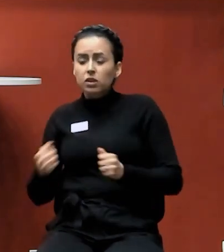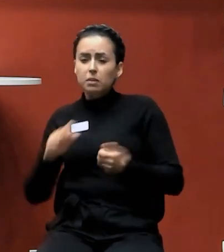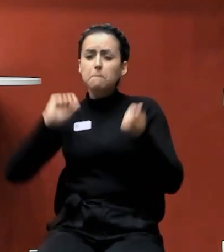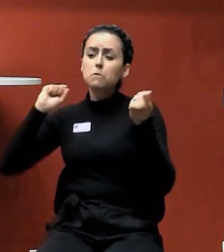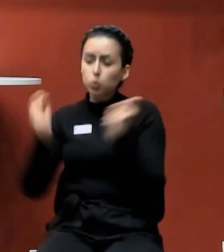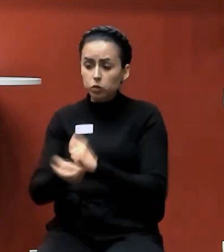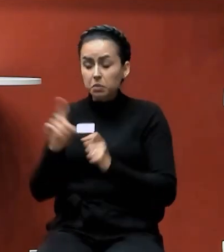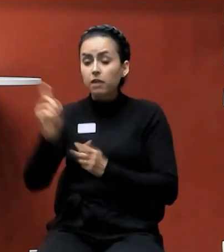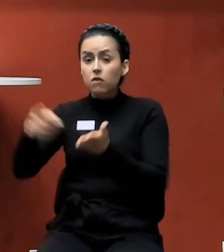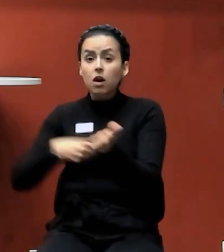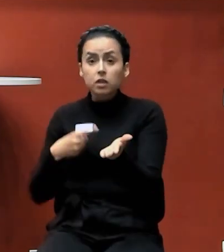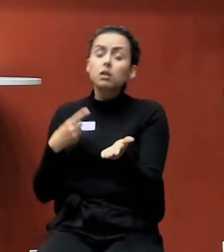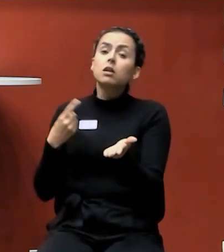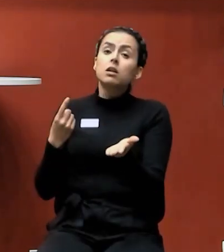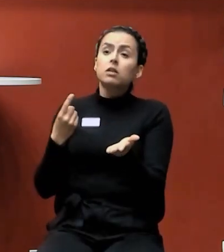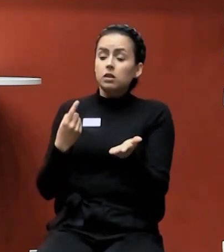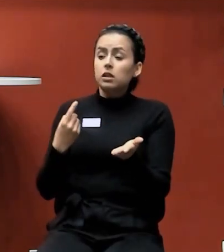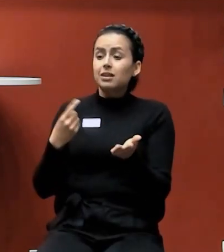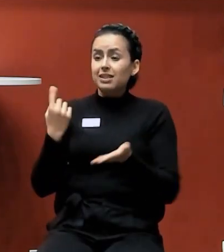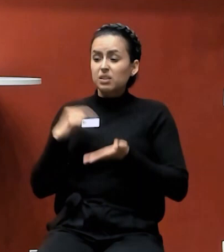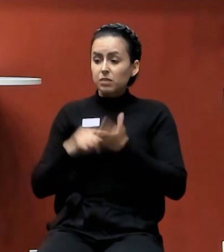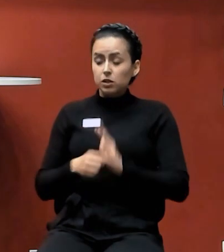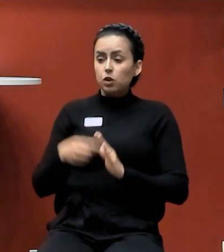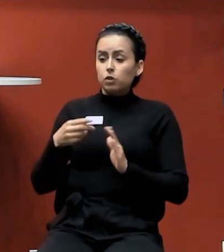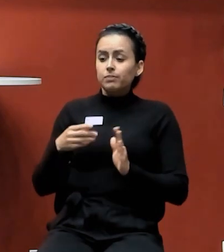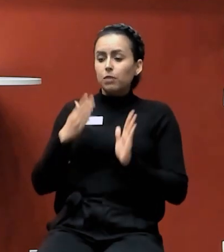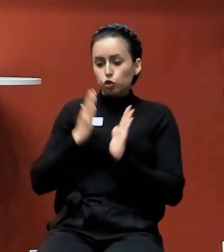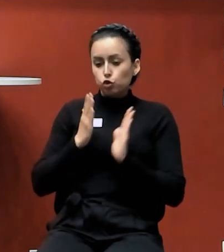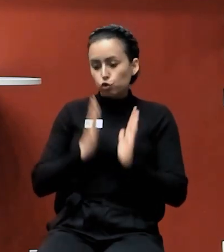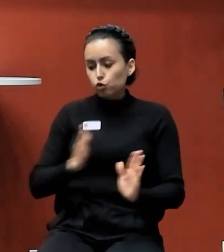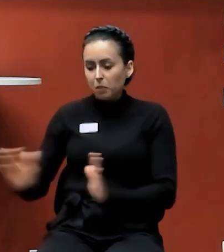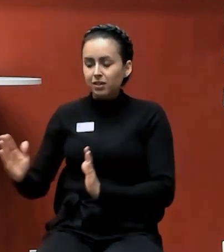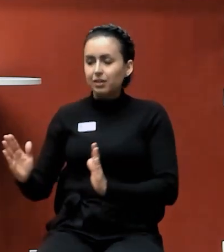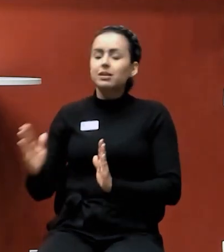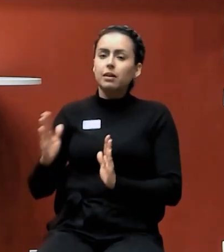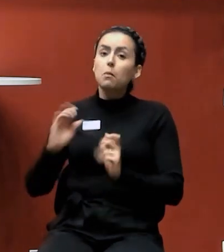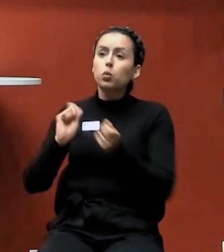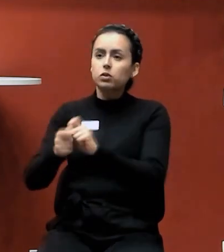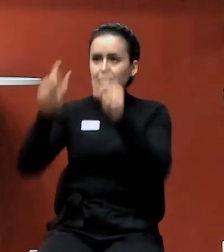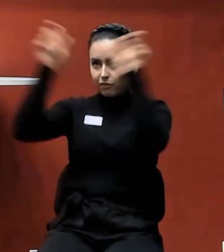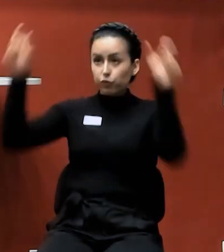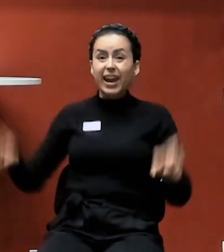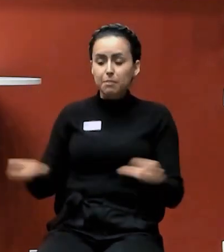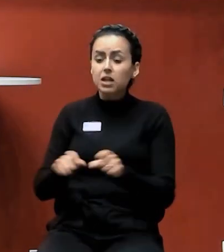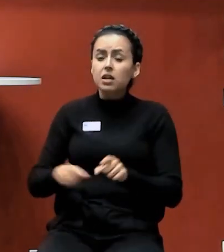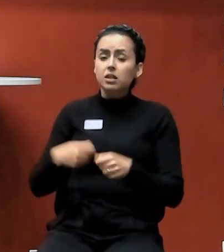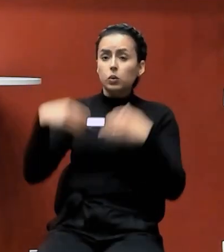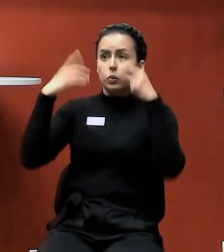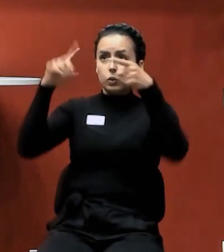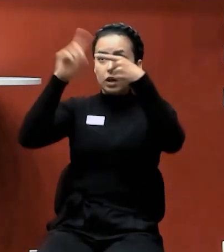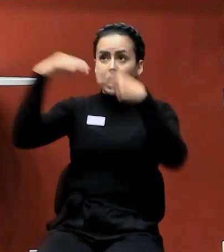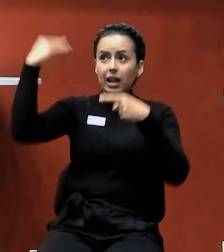There's like this really great framework for systems change, which has three levels. So at the top, we have like these